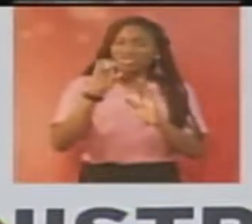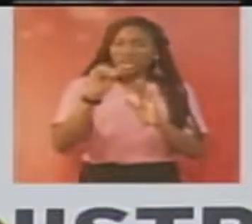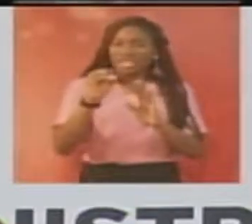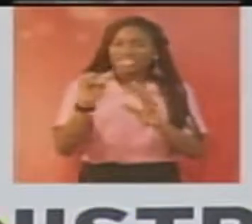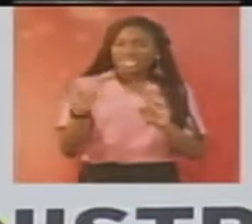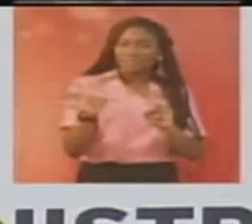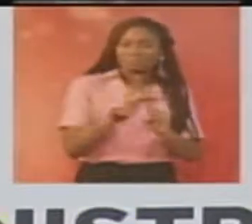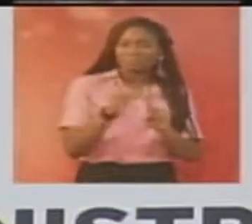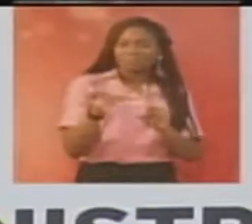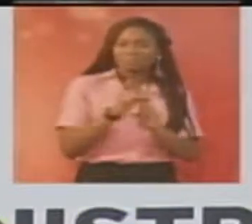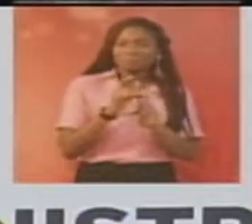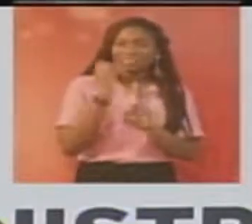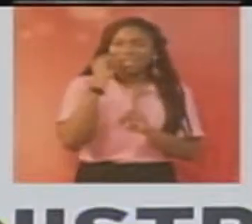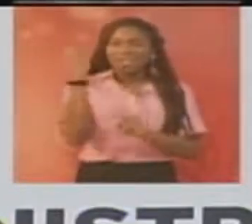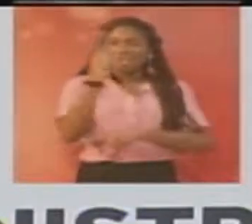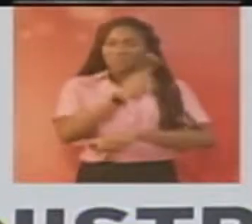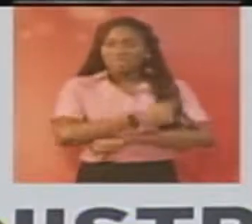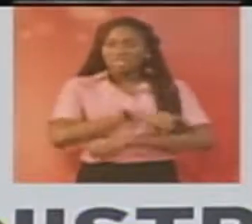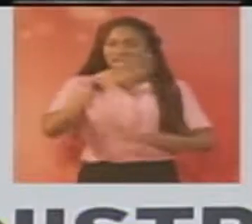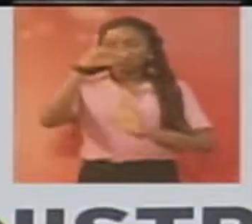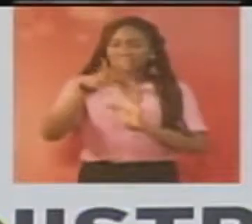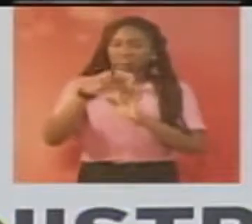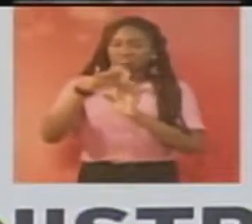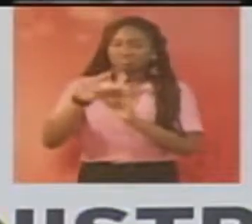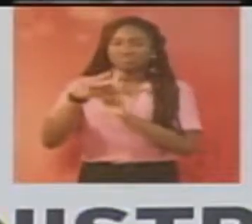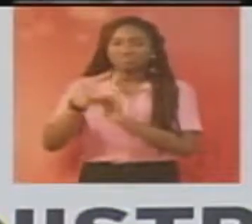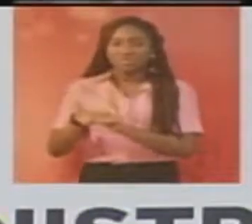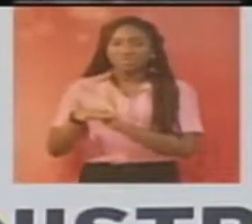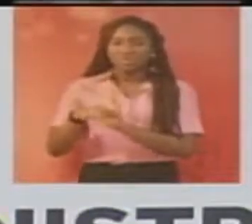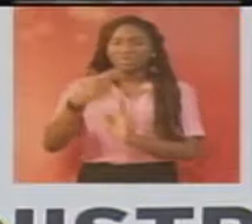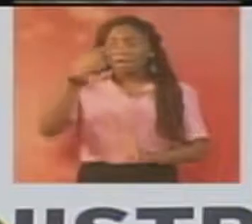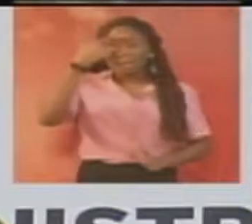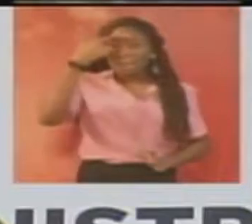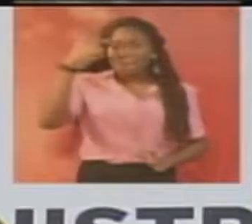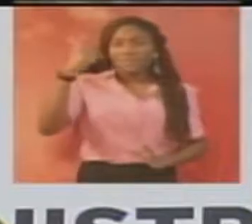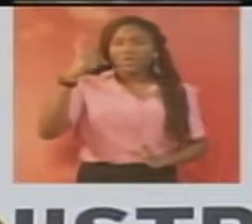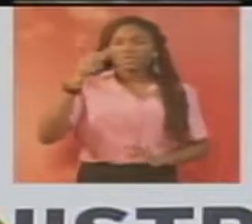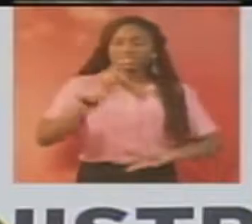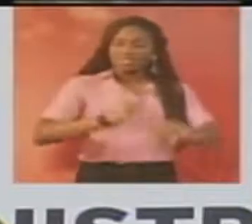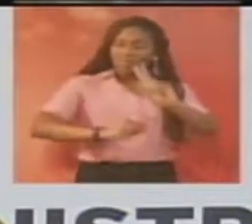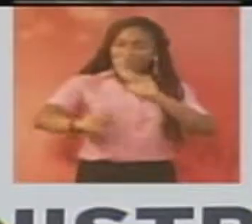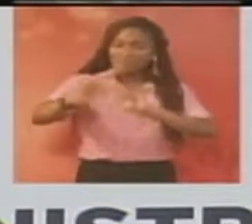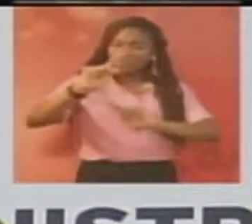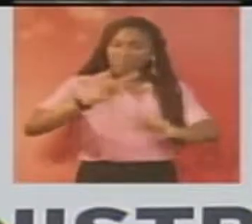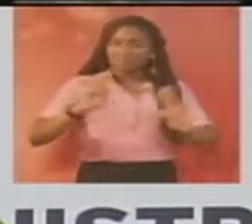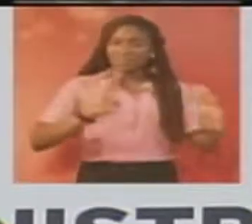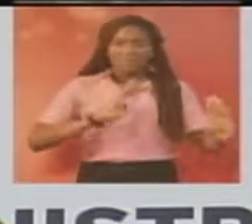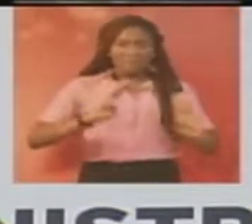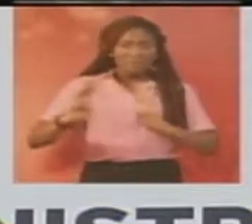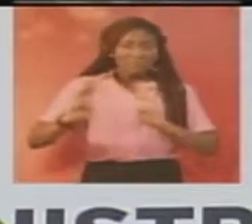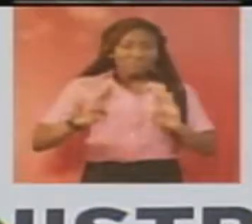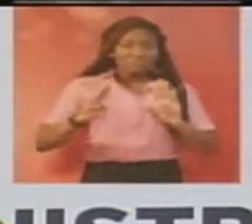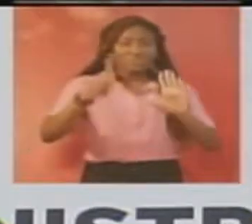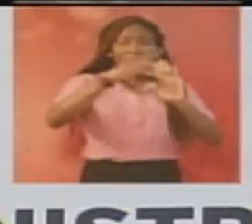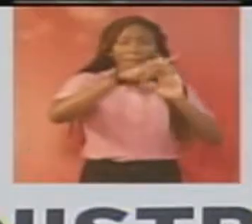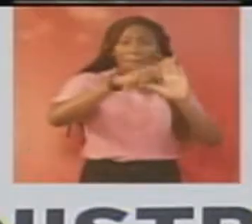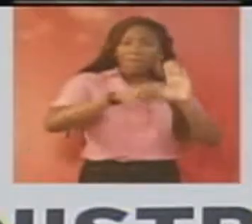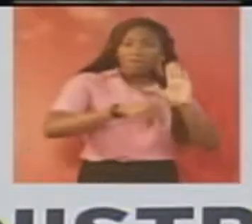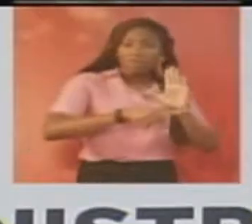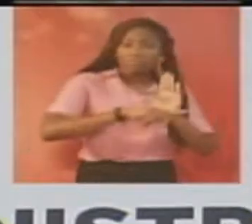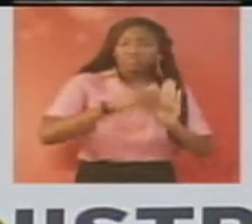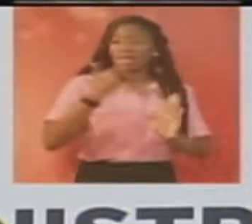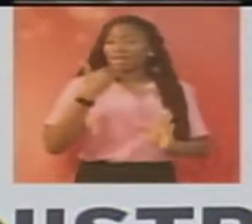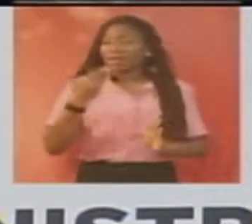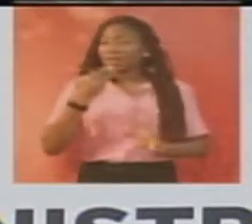100 is because of the measures and behaviors that we've put in place and we've been asking people to adhere to, and